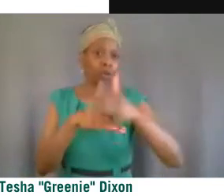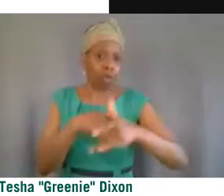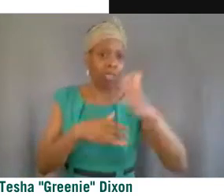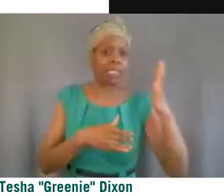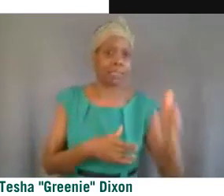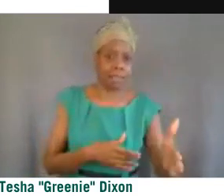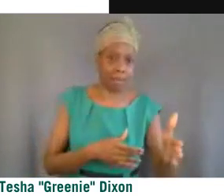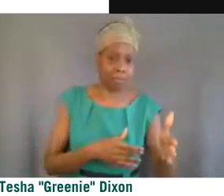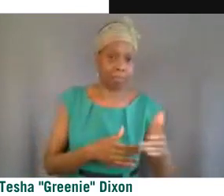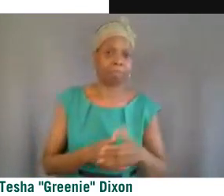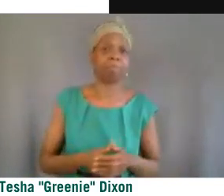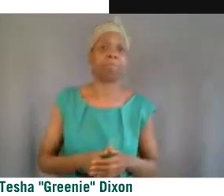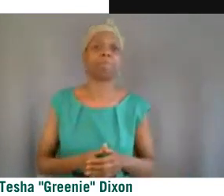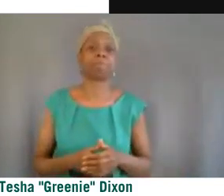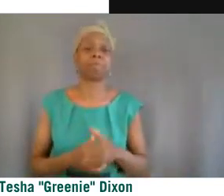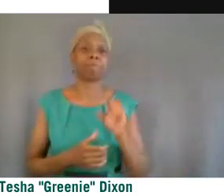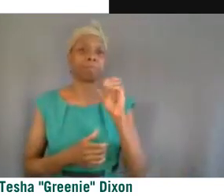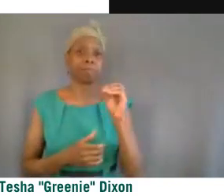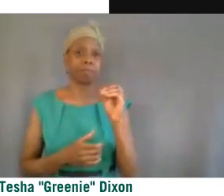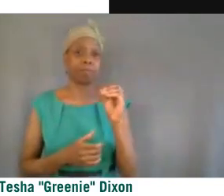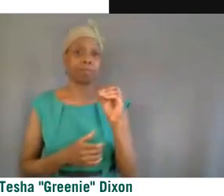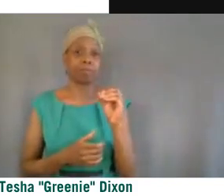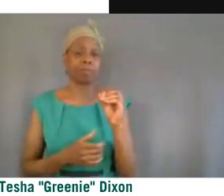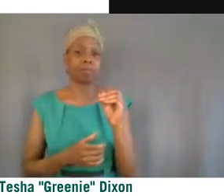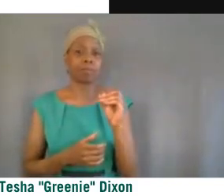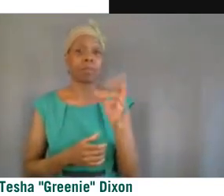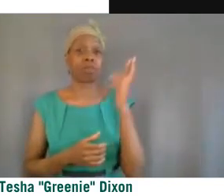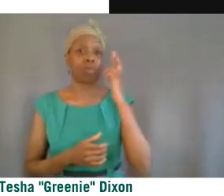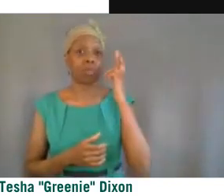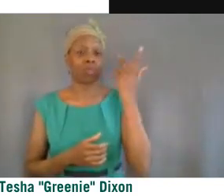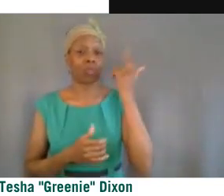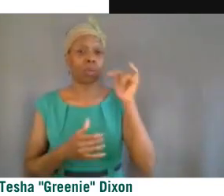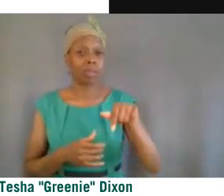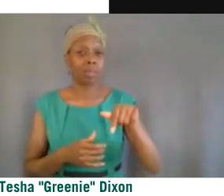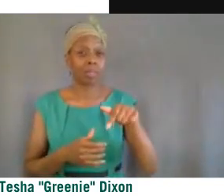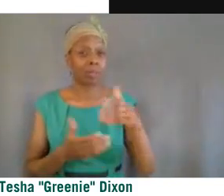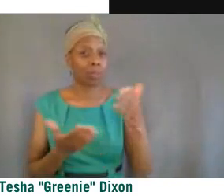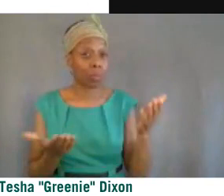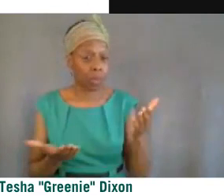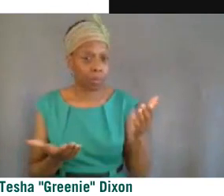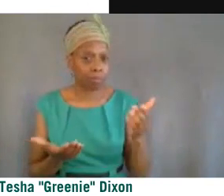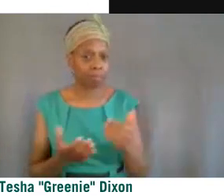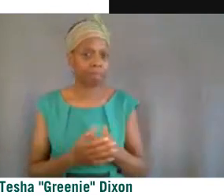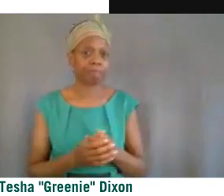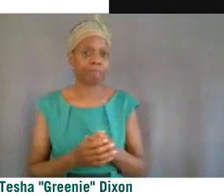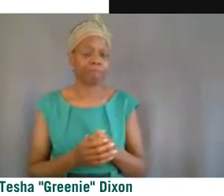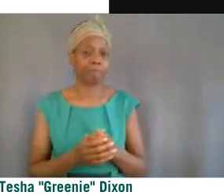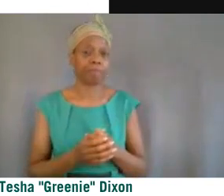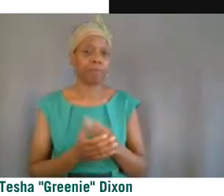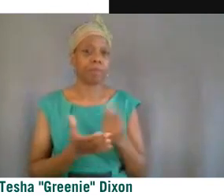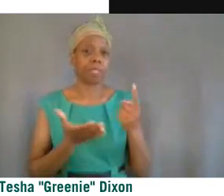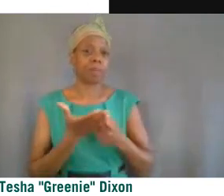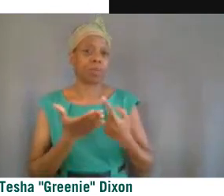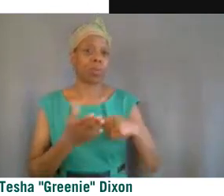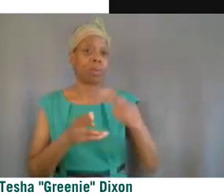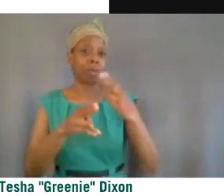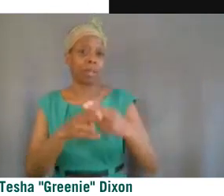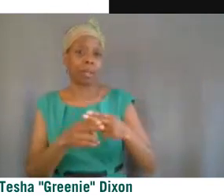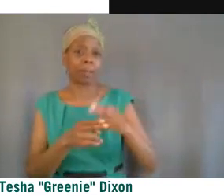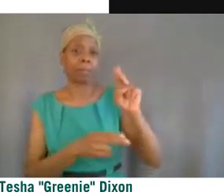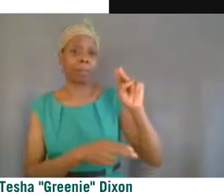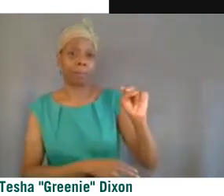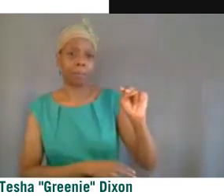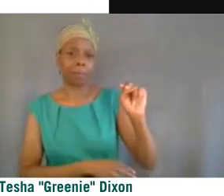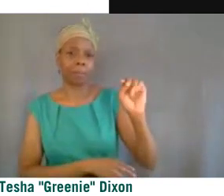And the reason for this is that is something that we call